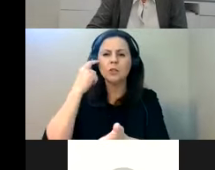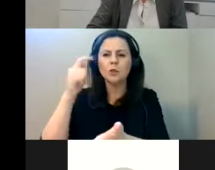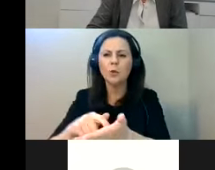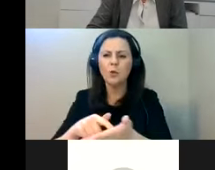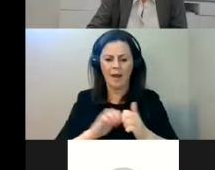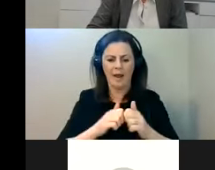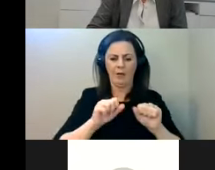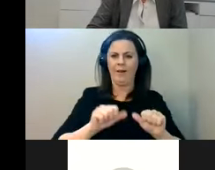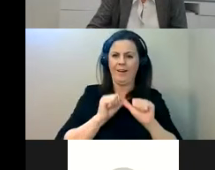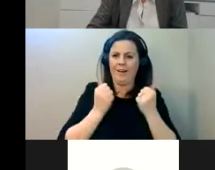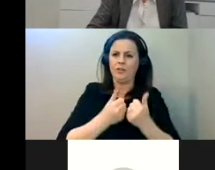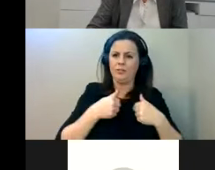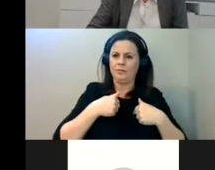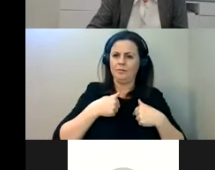that?